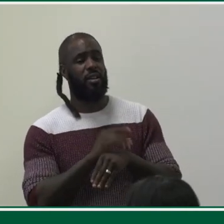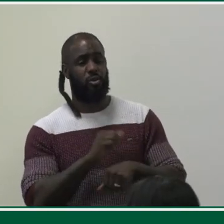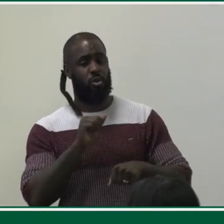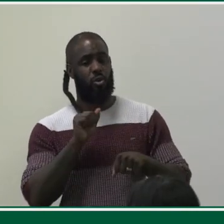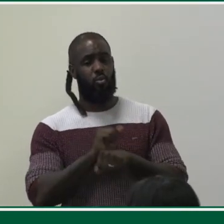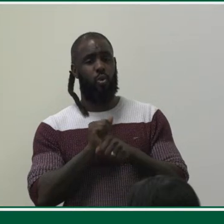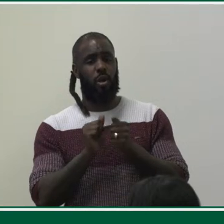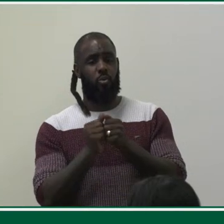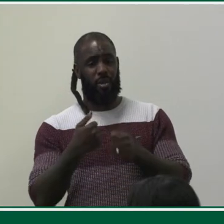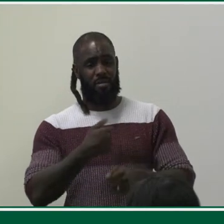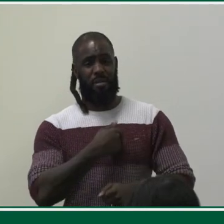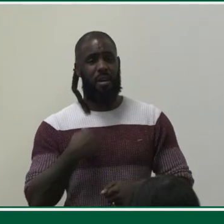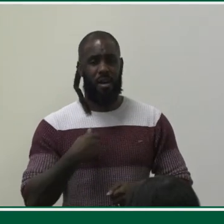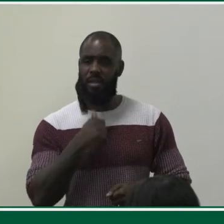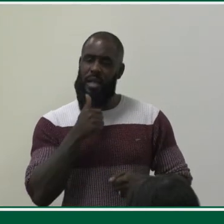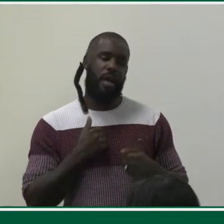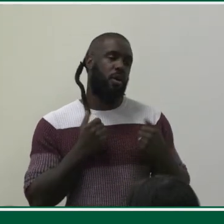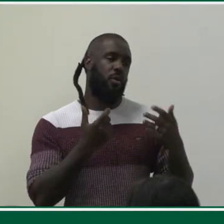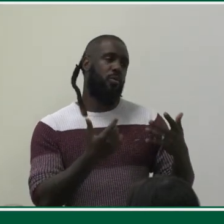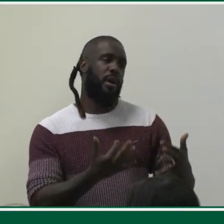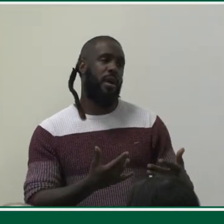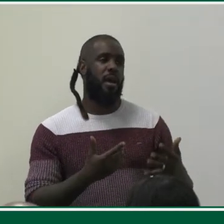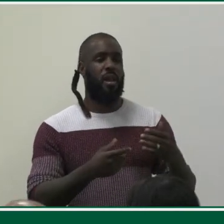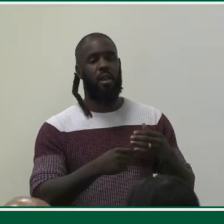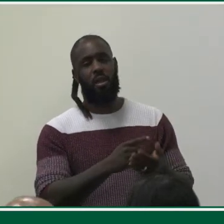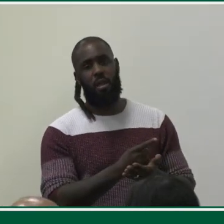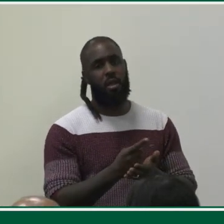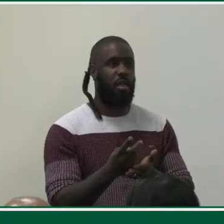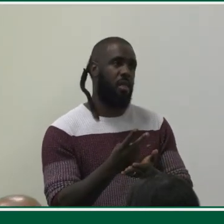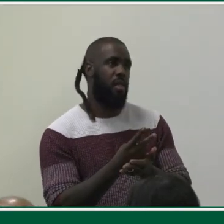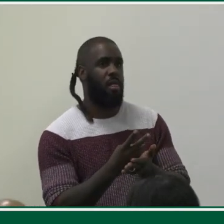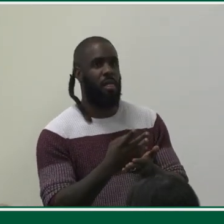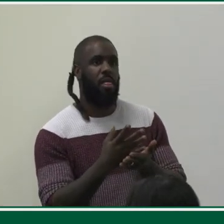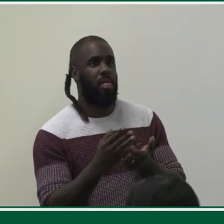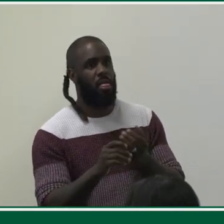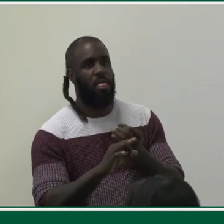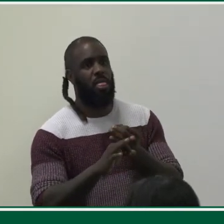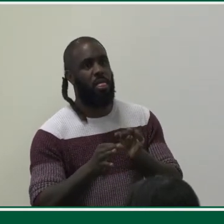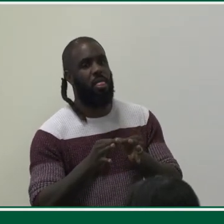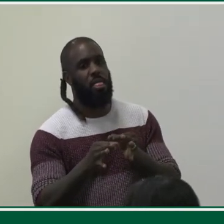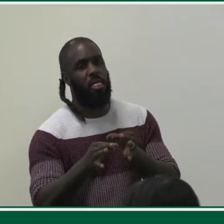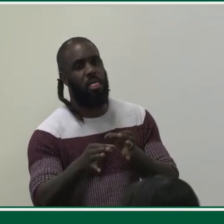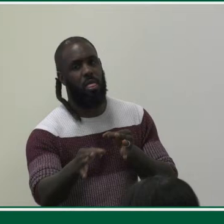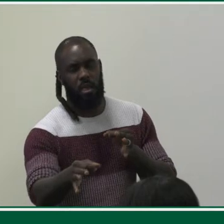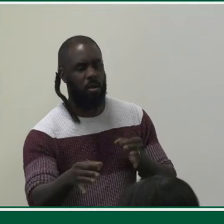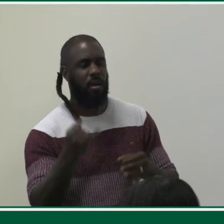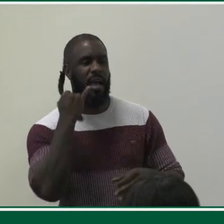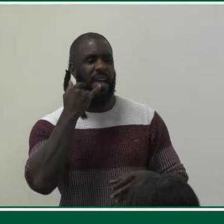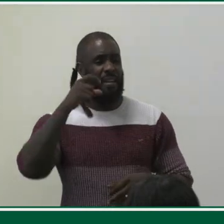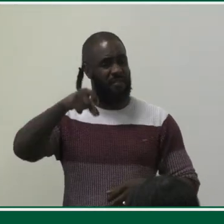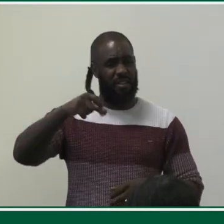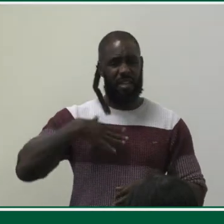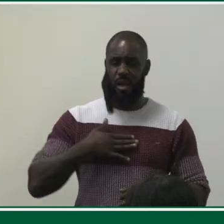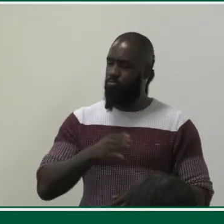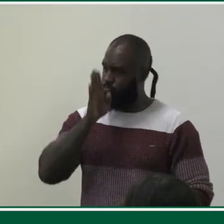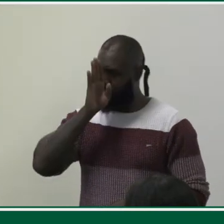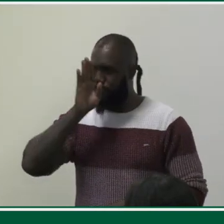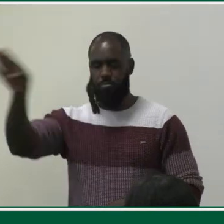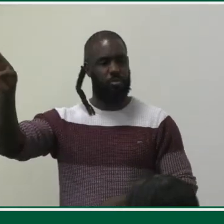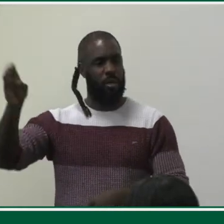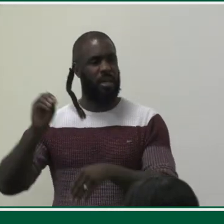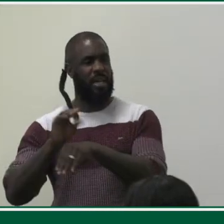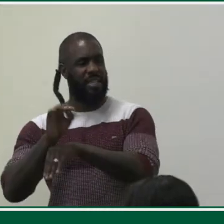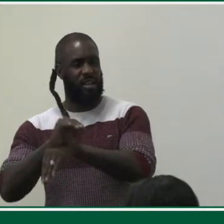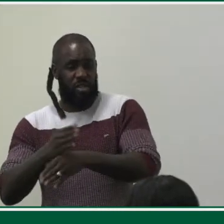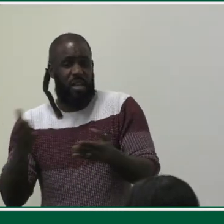our students don't have to wait, you know, an extended period of time for. If they need help, they can go directly to our counselor that